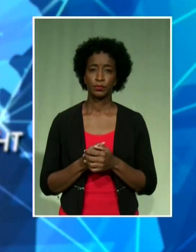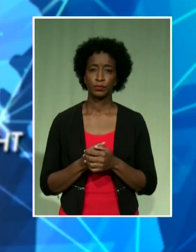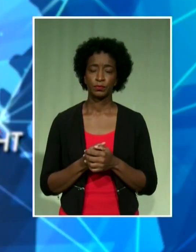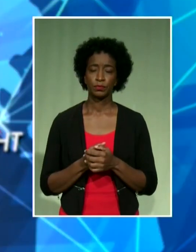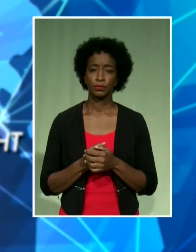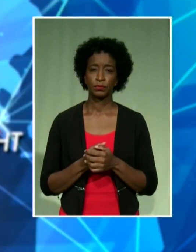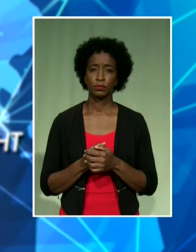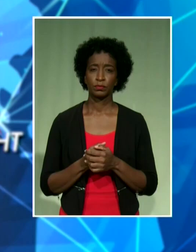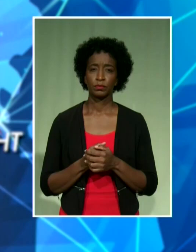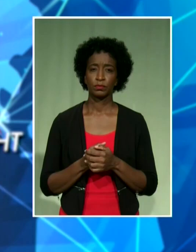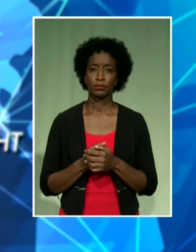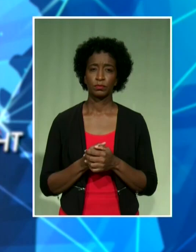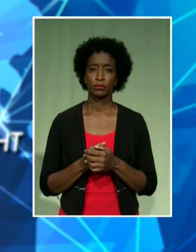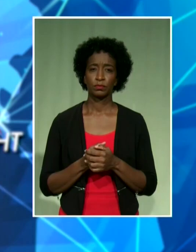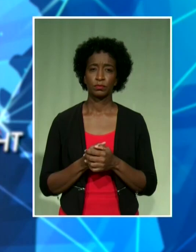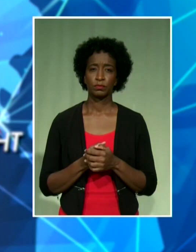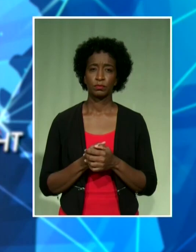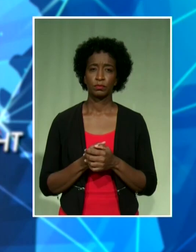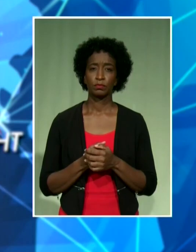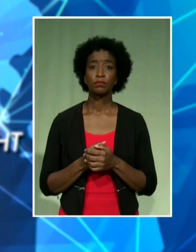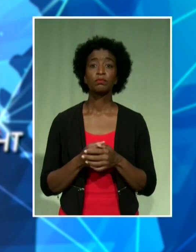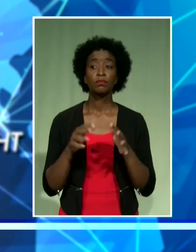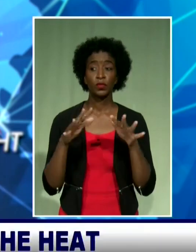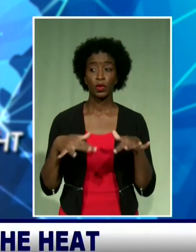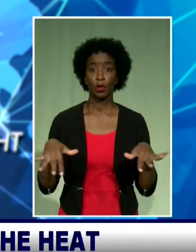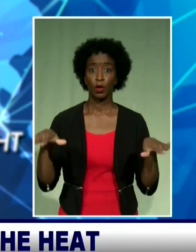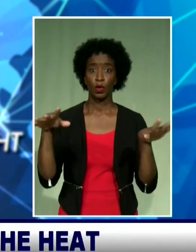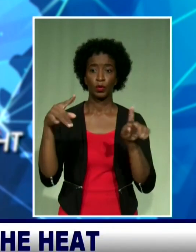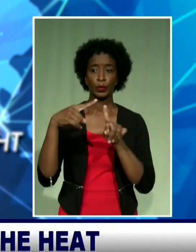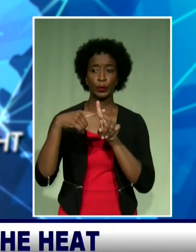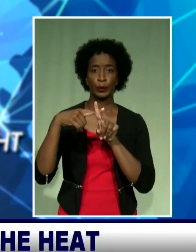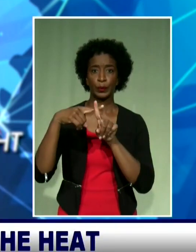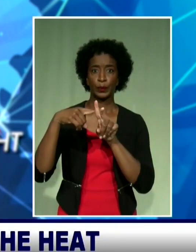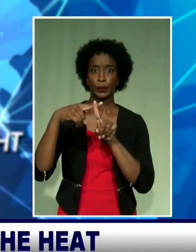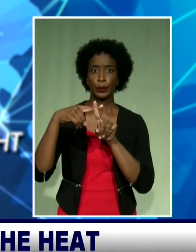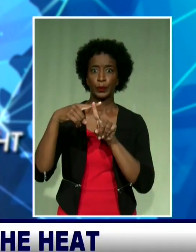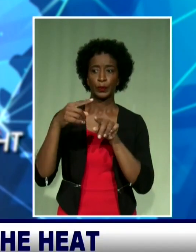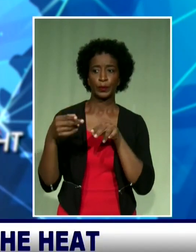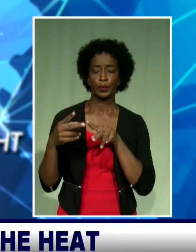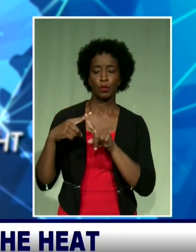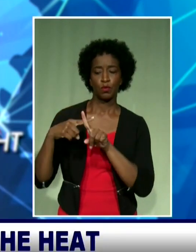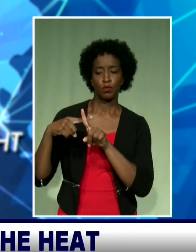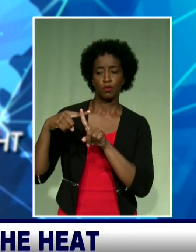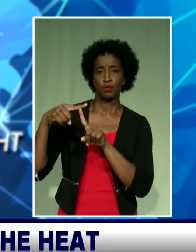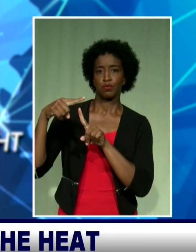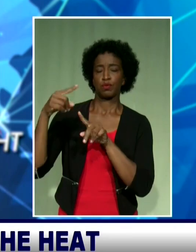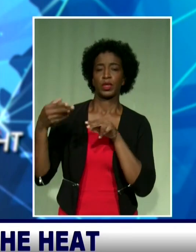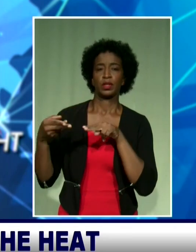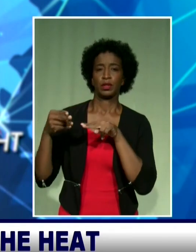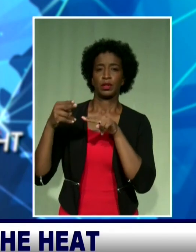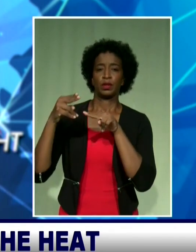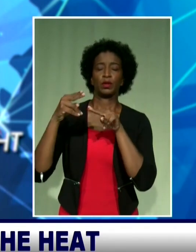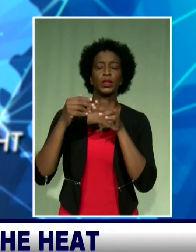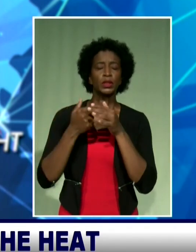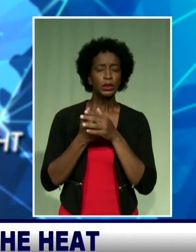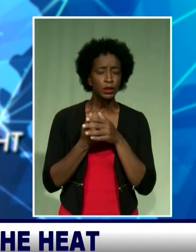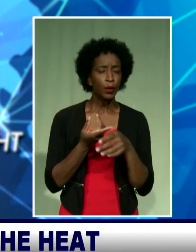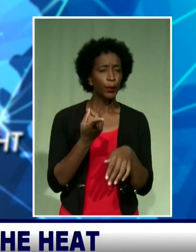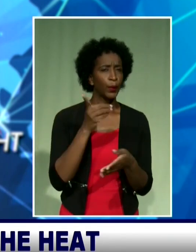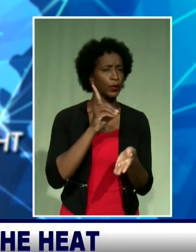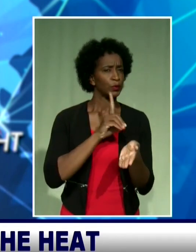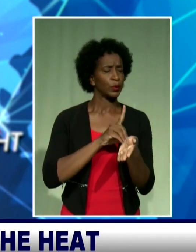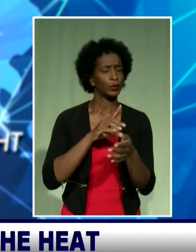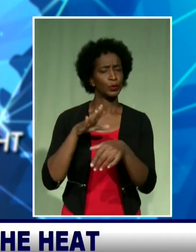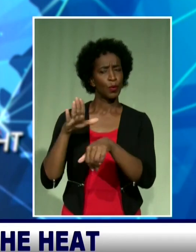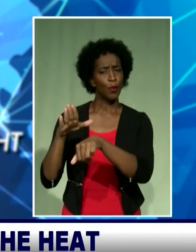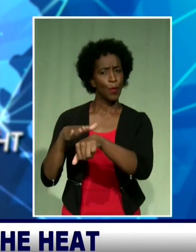With elevated temperatures and the issue of a heat warning, a local medical official has warned those trying to beat the heat about consuming beverages that